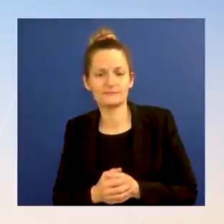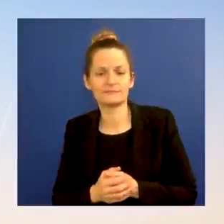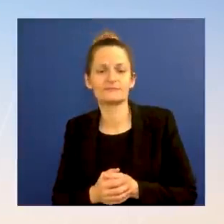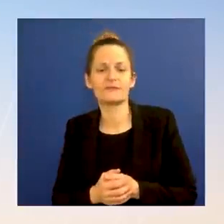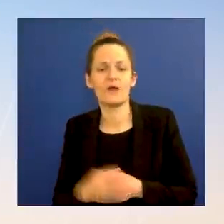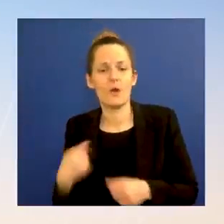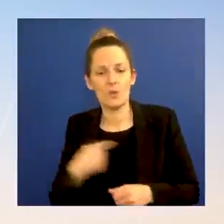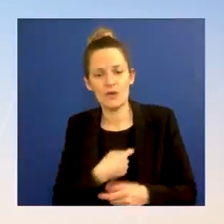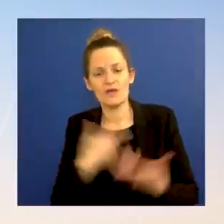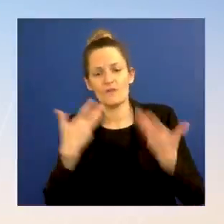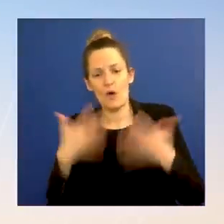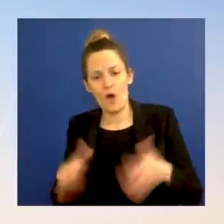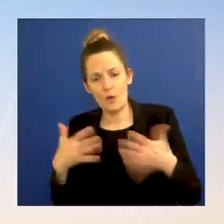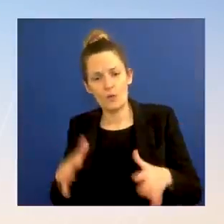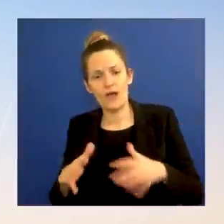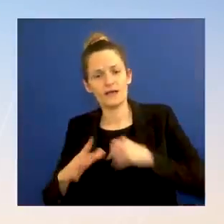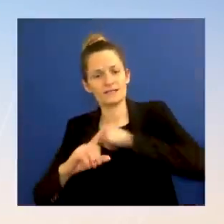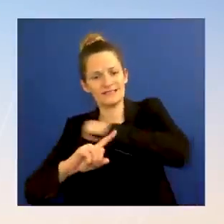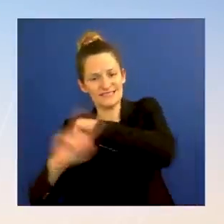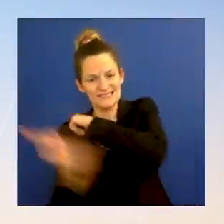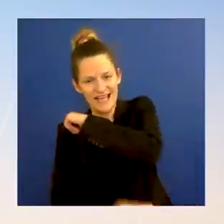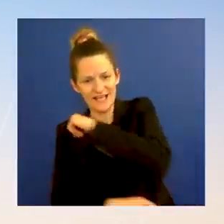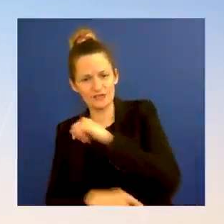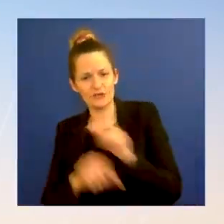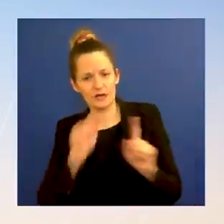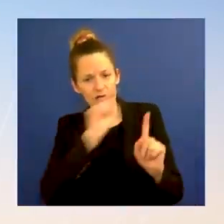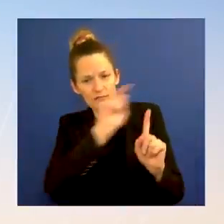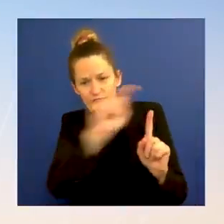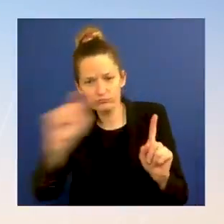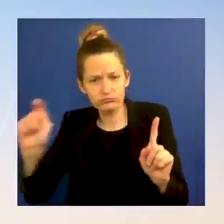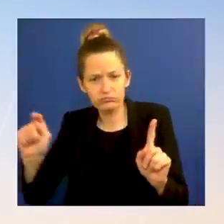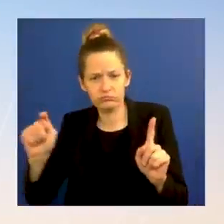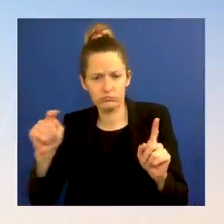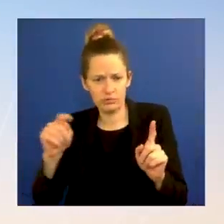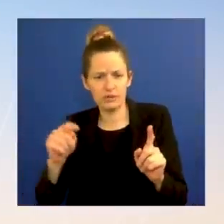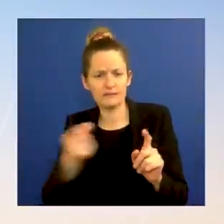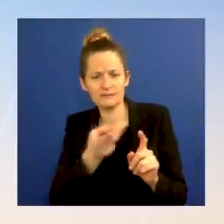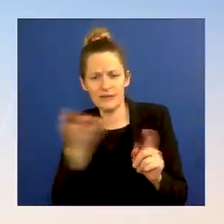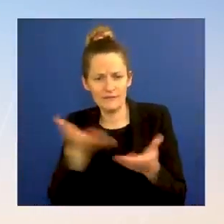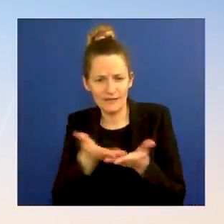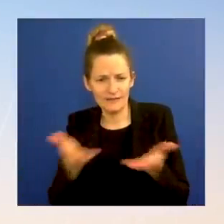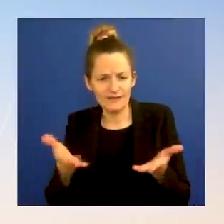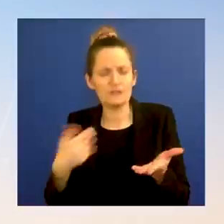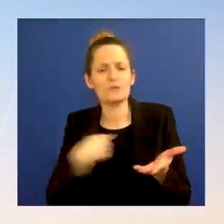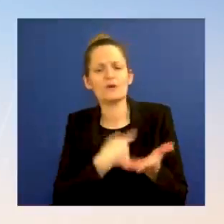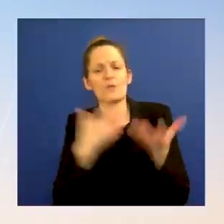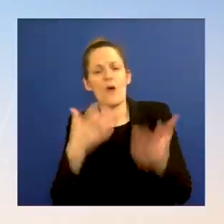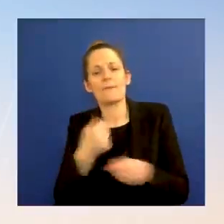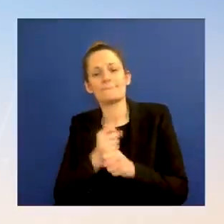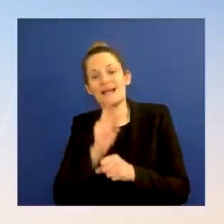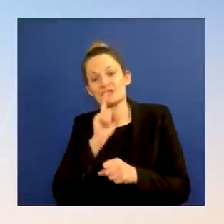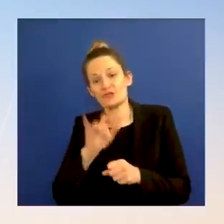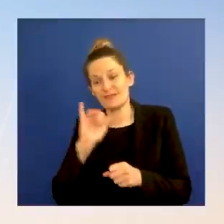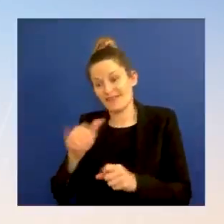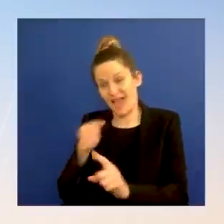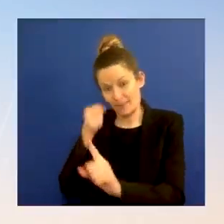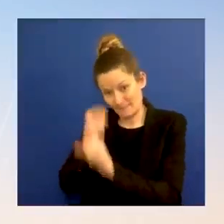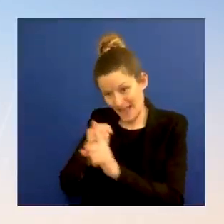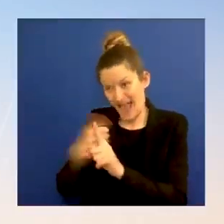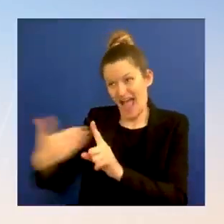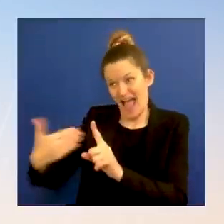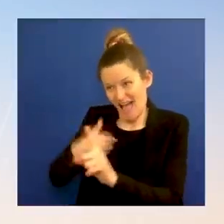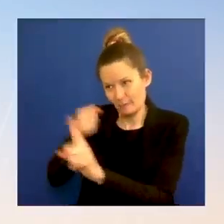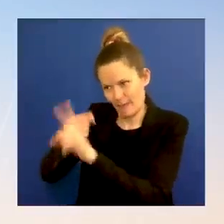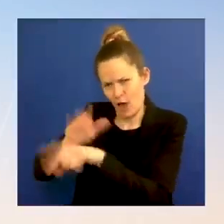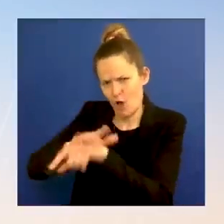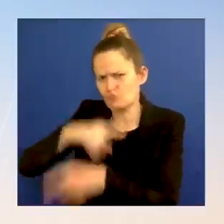we are mindful of minimizing the impacts on the public, and certainly the rising price of oil and the impact on gas